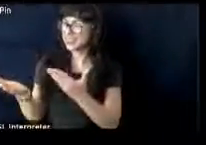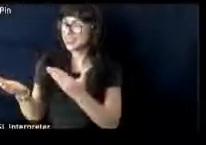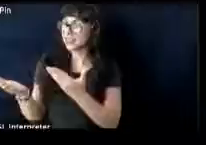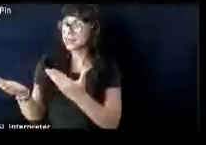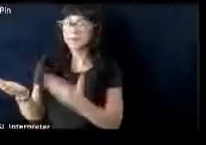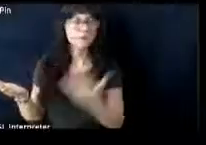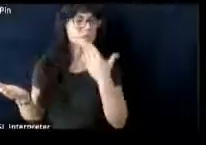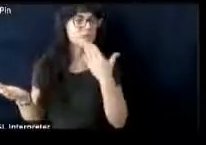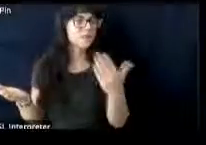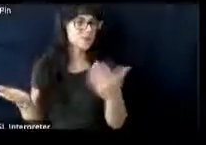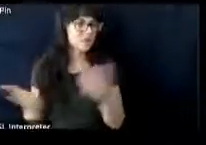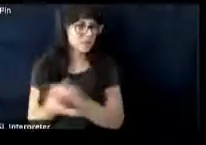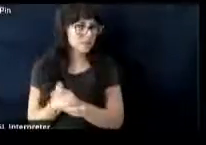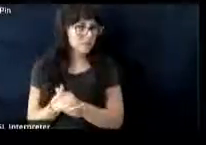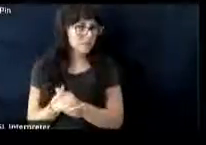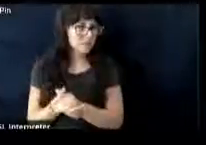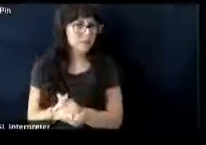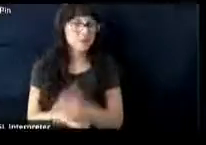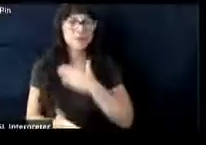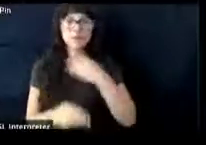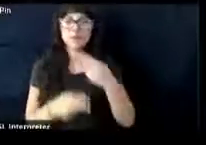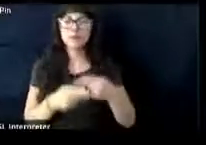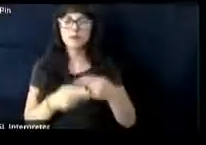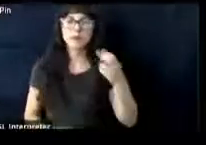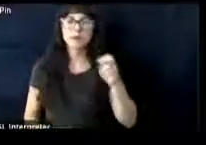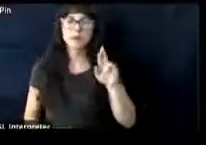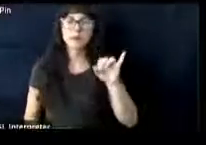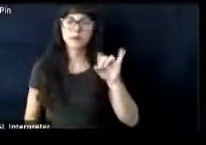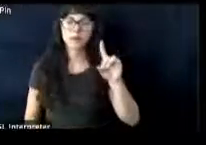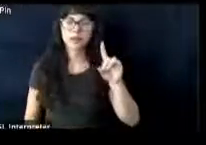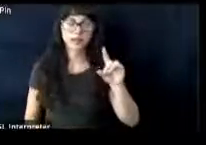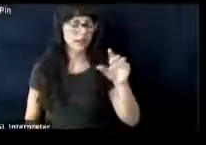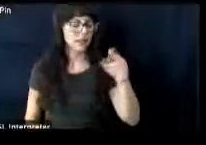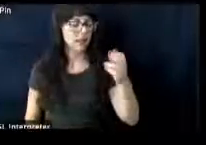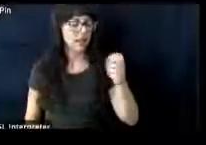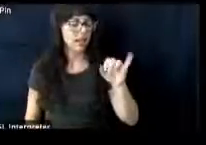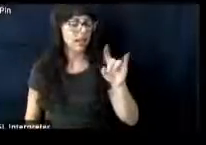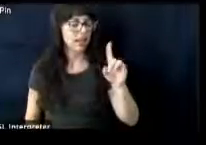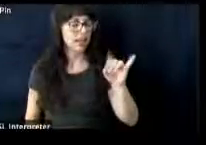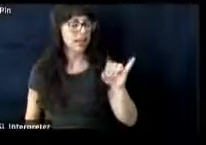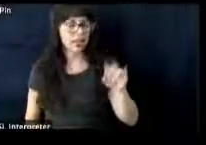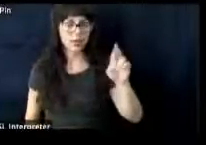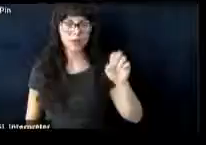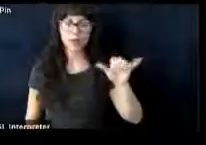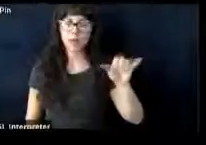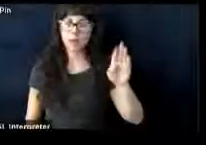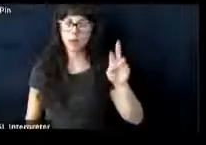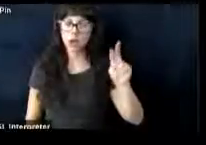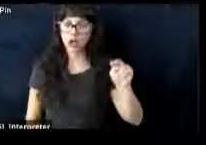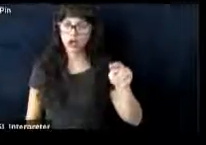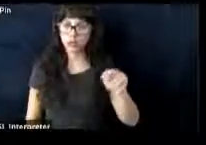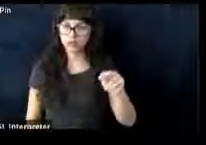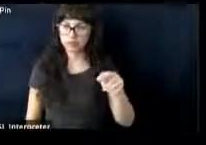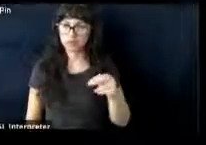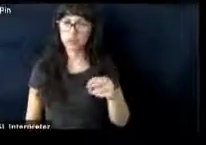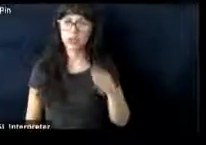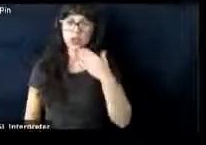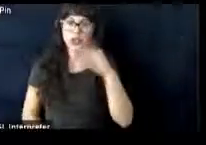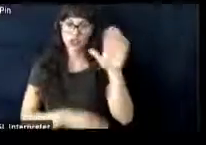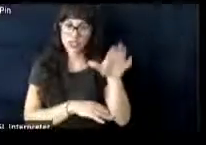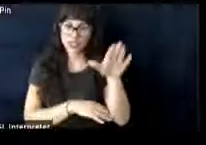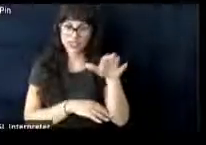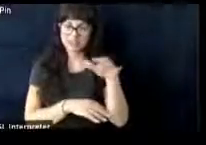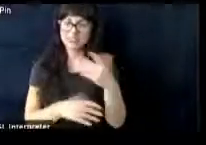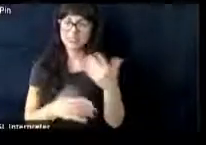Thank you. My name is Heidi Rayburn, or Heidi Heinrich. Good evening, commissioners and other members of the